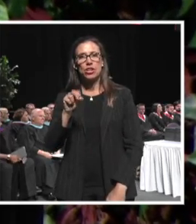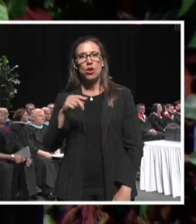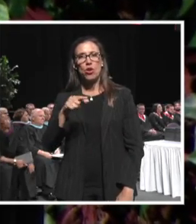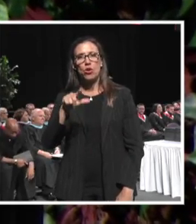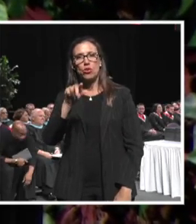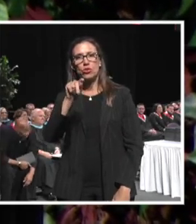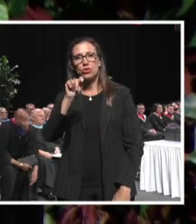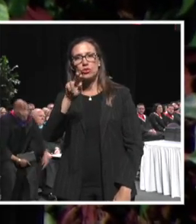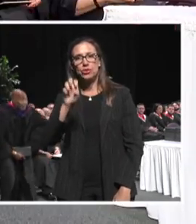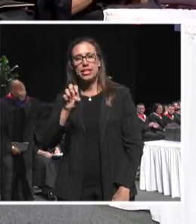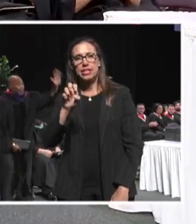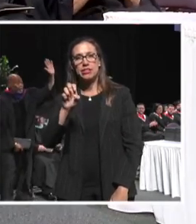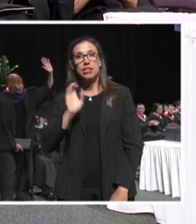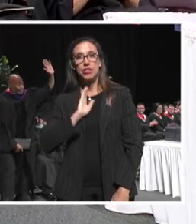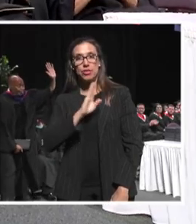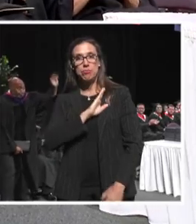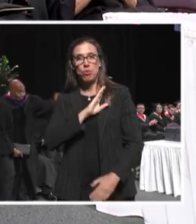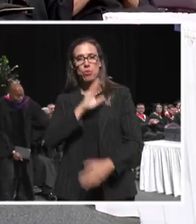Ogletree, our board president,